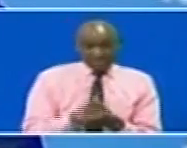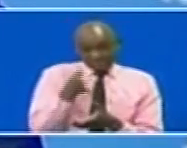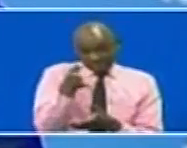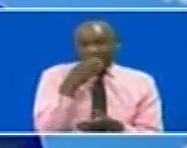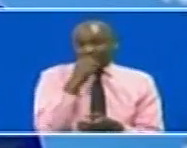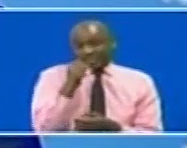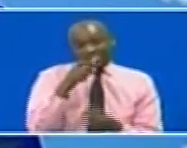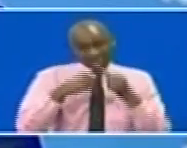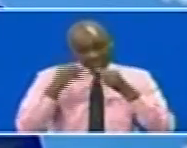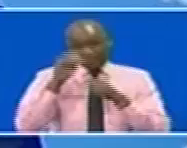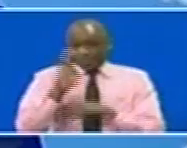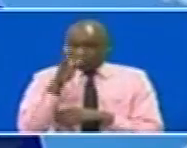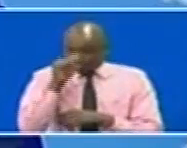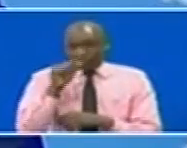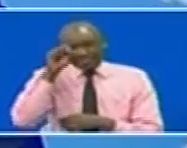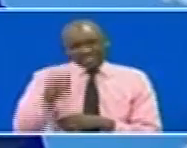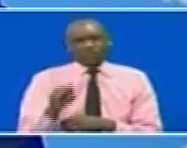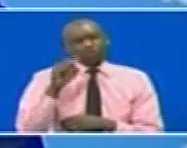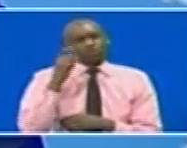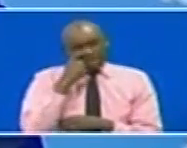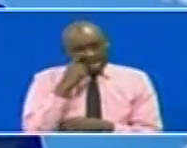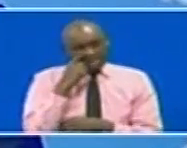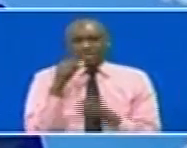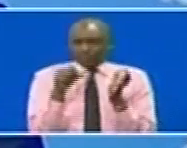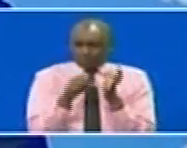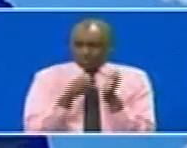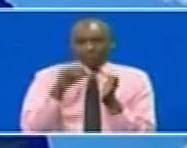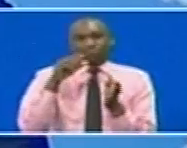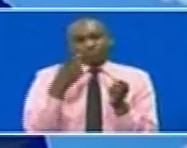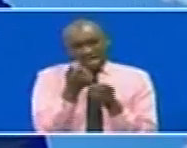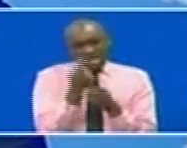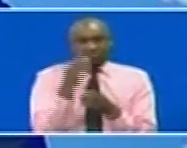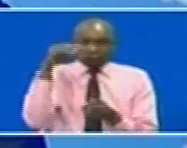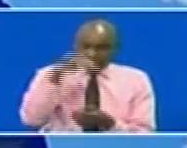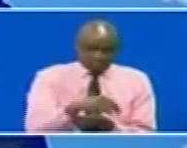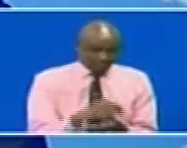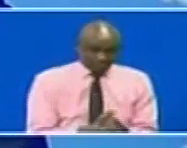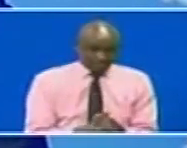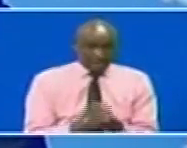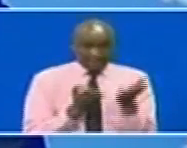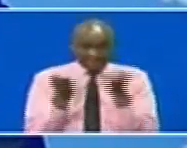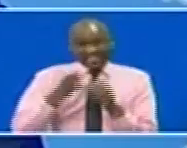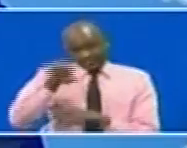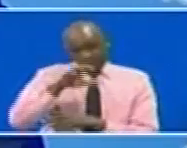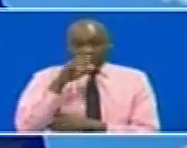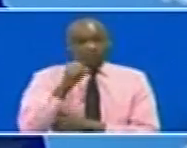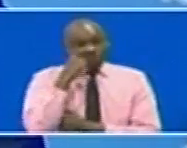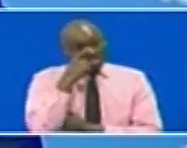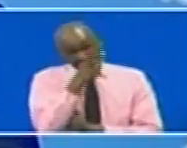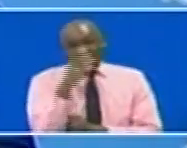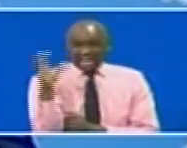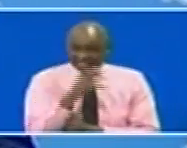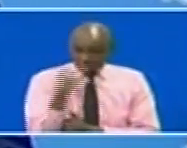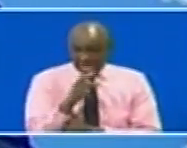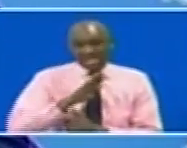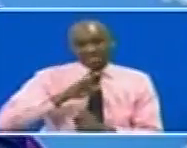billion shillings, mainly due to South Sudan's currency devaluation. The unstable business environment in the region saw customer deposits drop